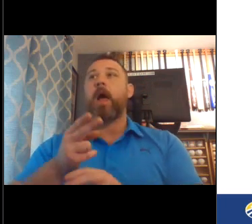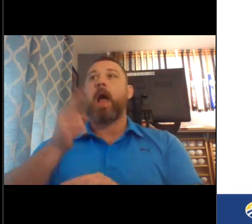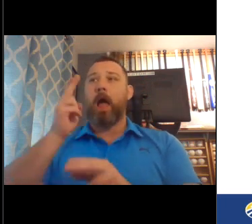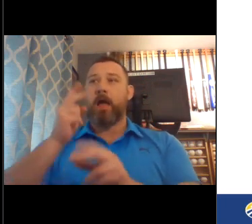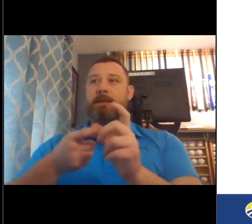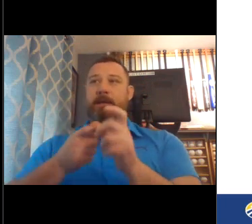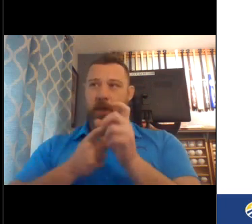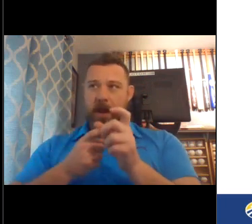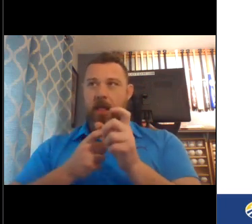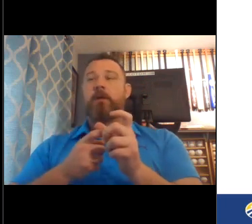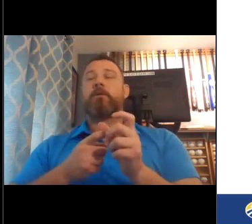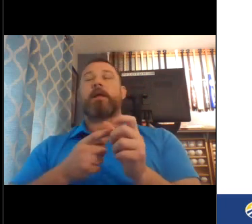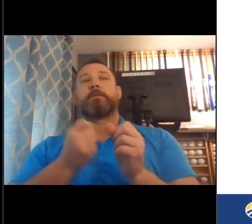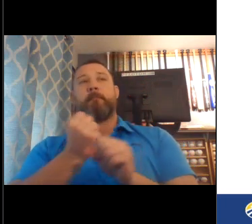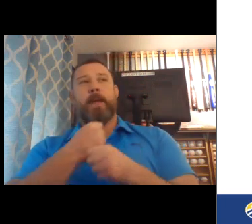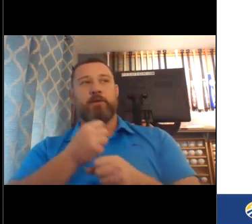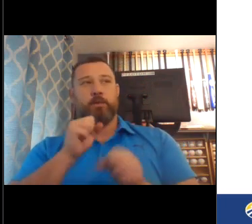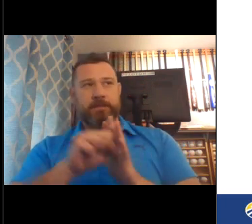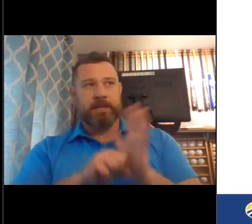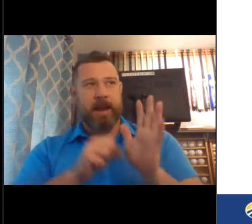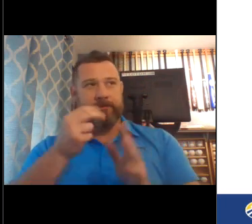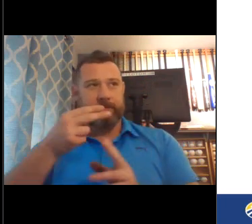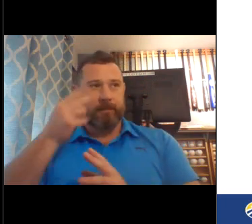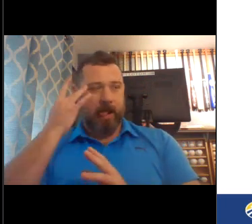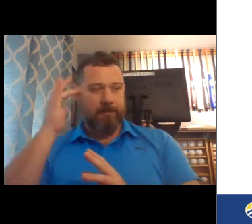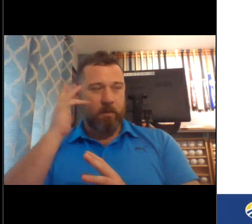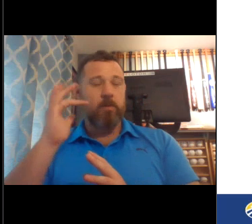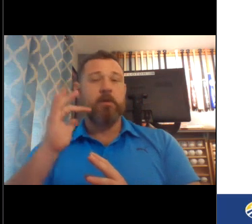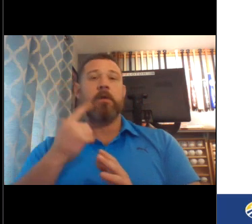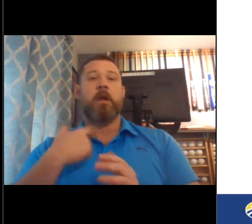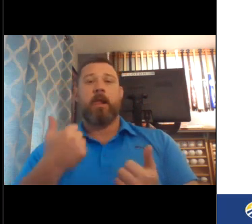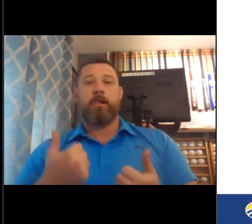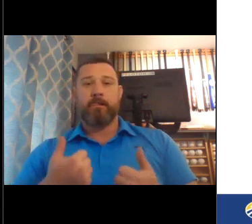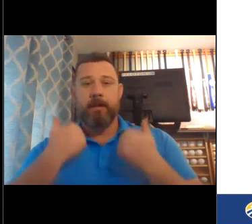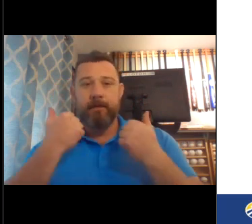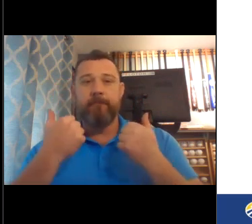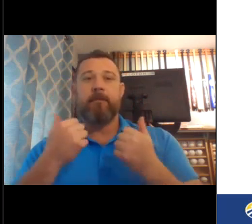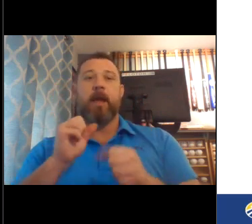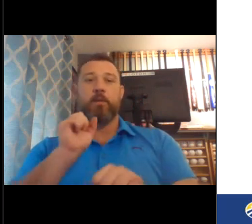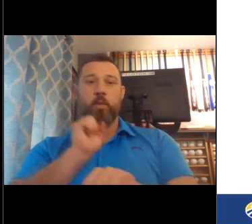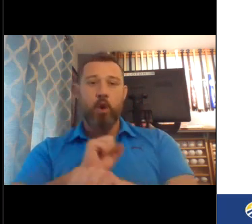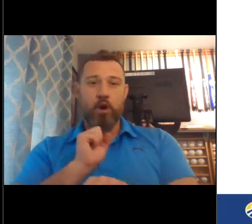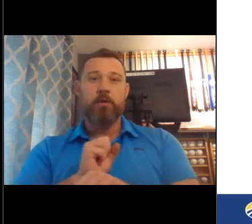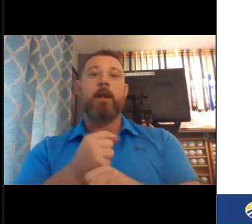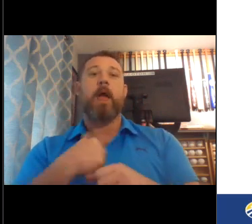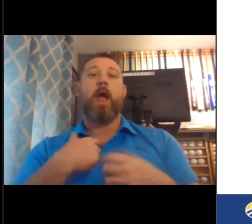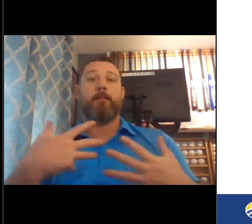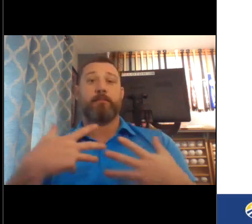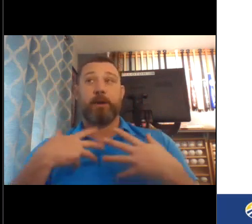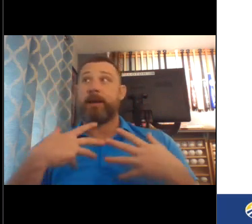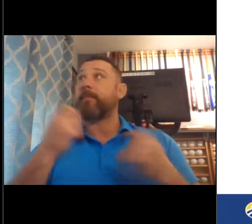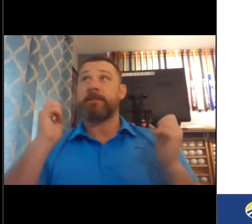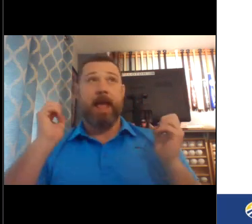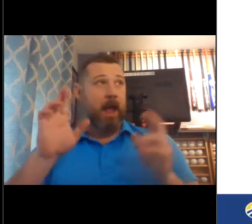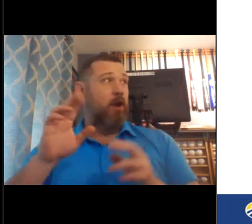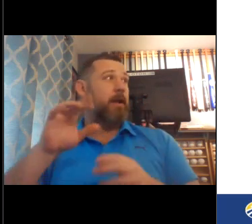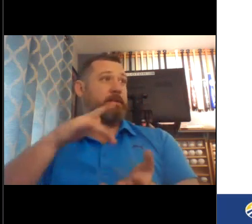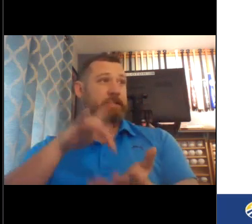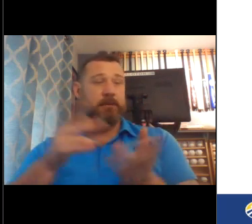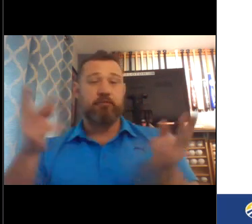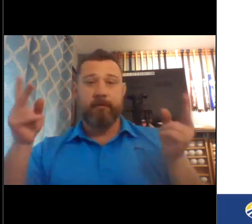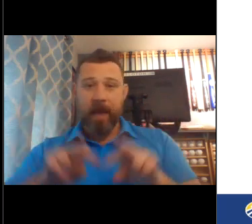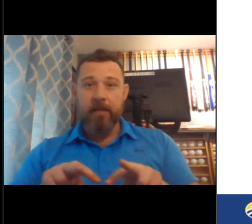state of California. And, I live and work and breathe the air in the Central Valley,